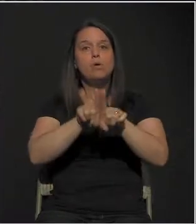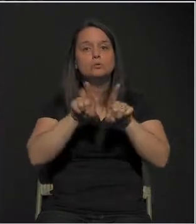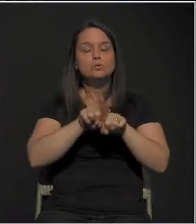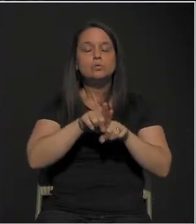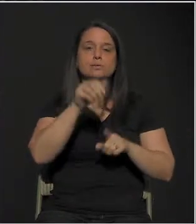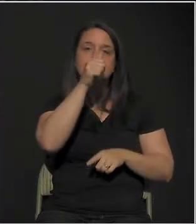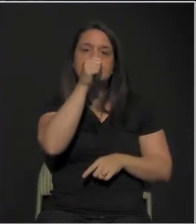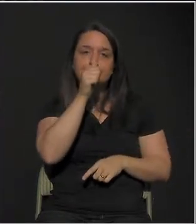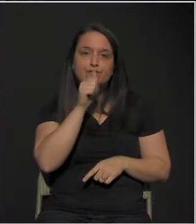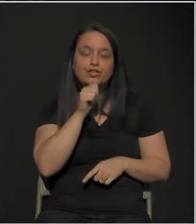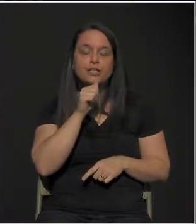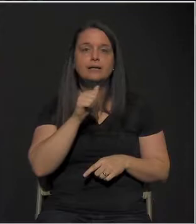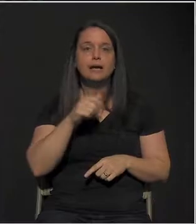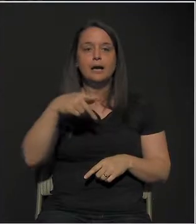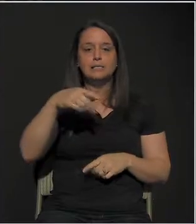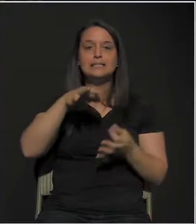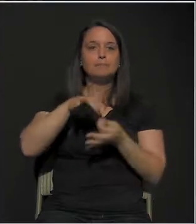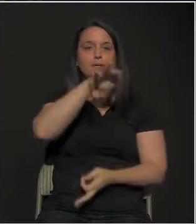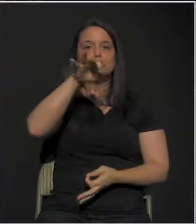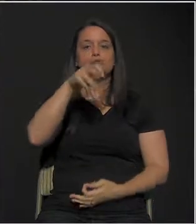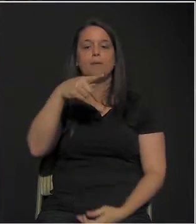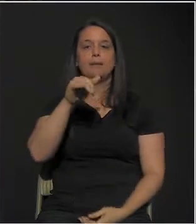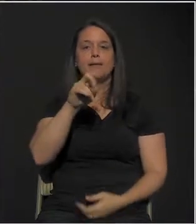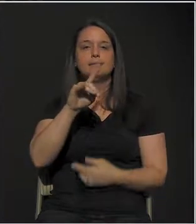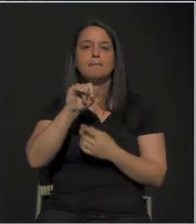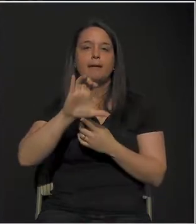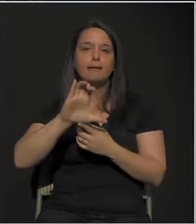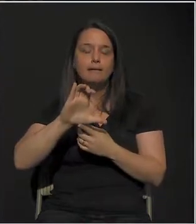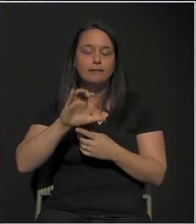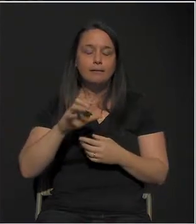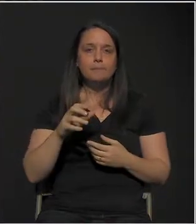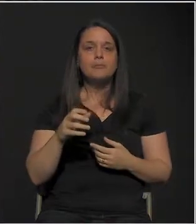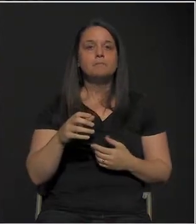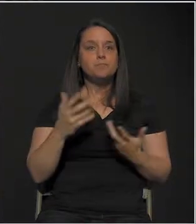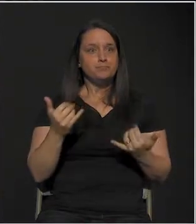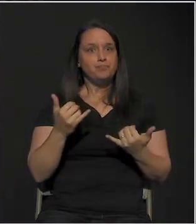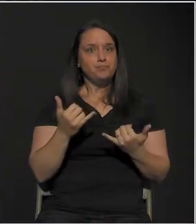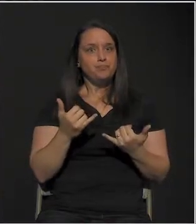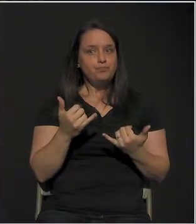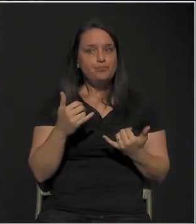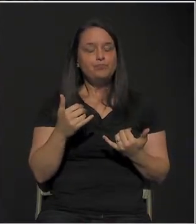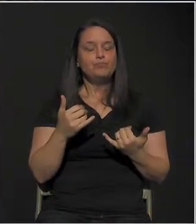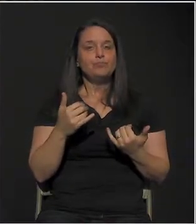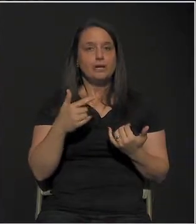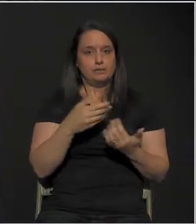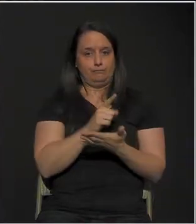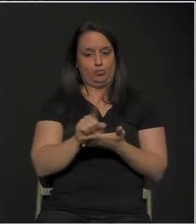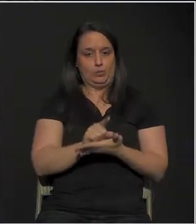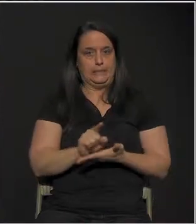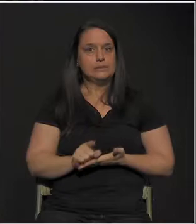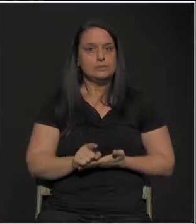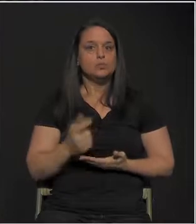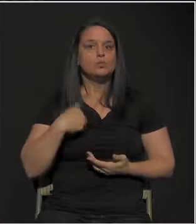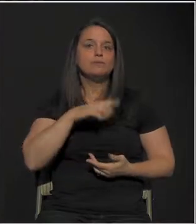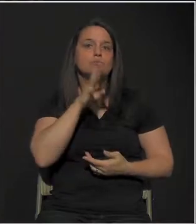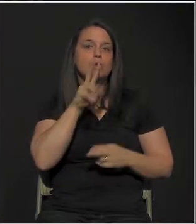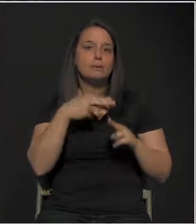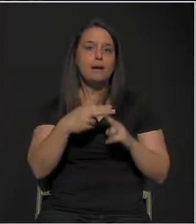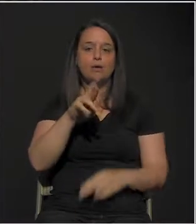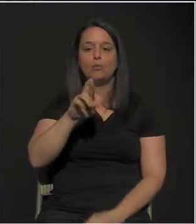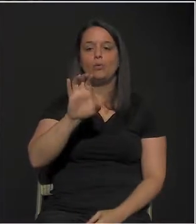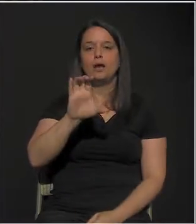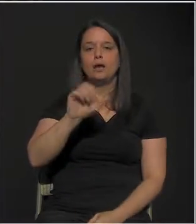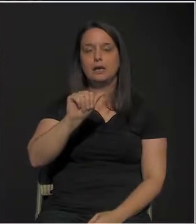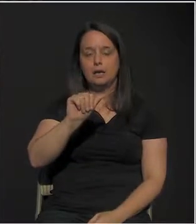spiritual pandemic. For the last few weeks at our church, it's been mentioned and it's even been directly addressed. We've talked about racism at